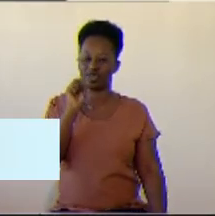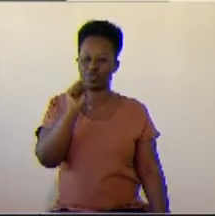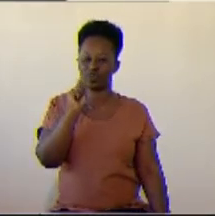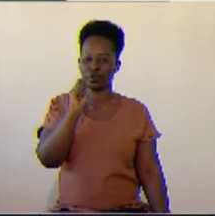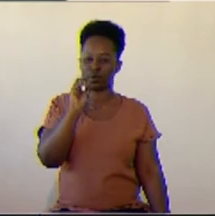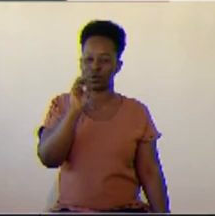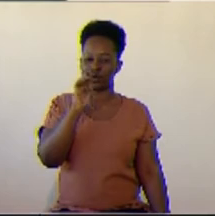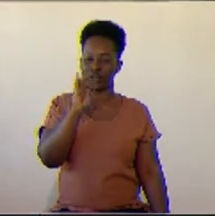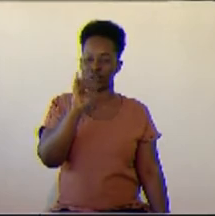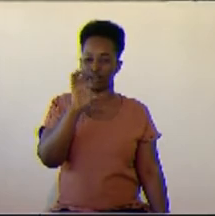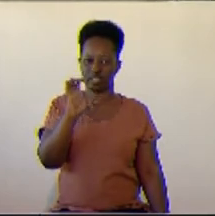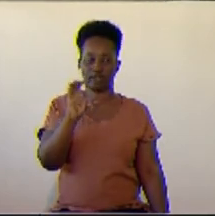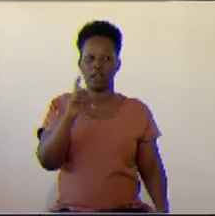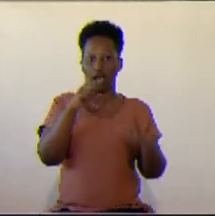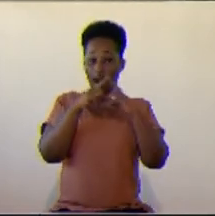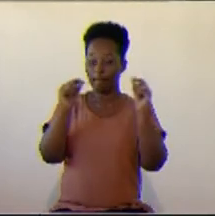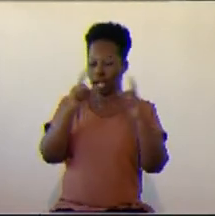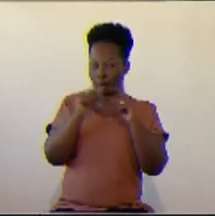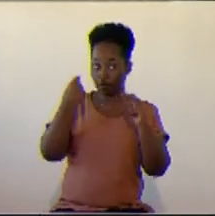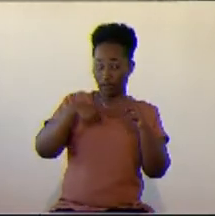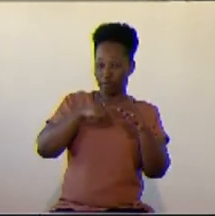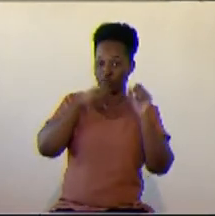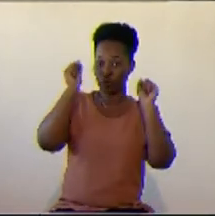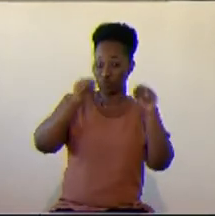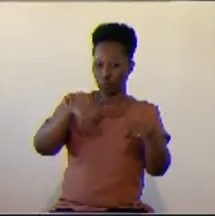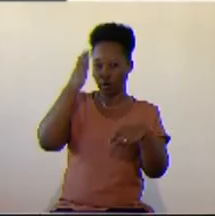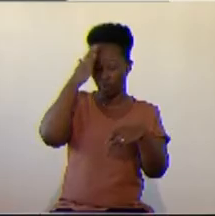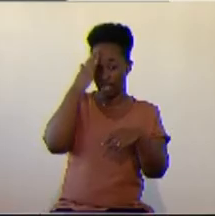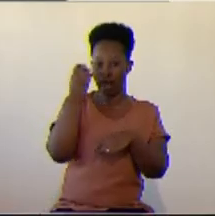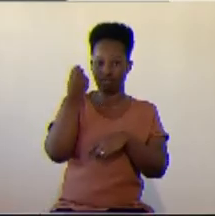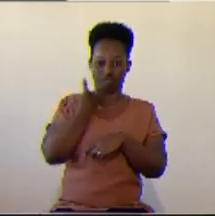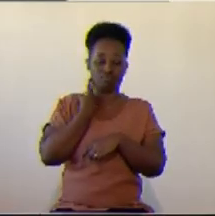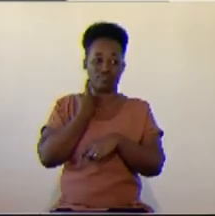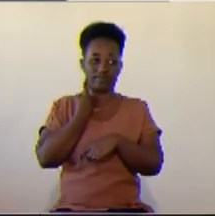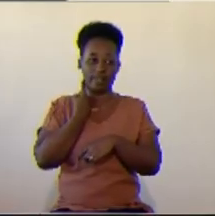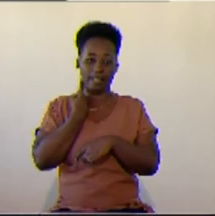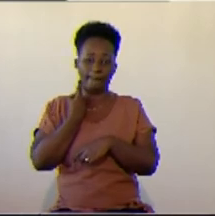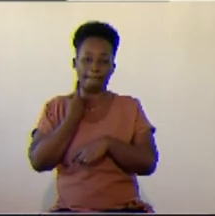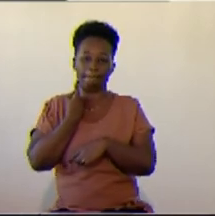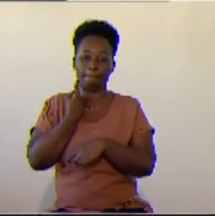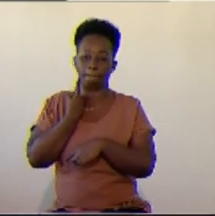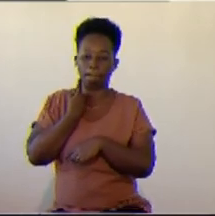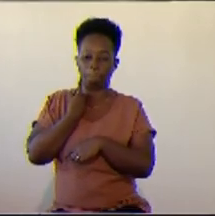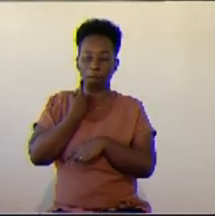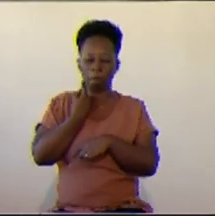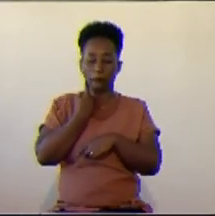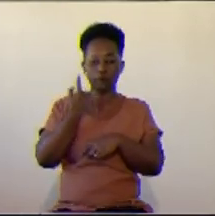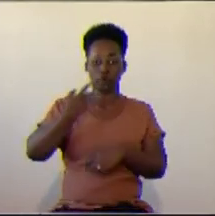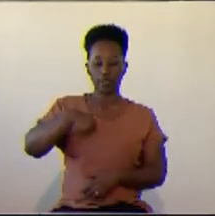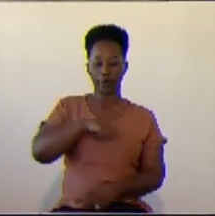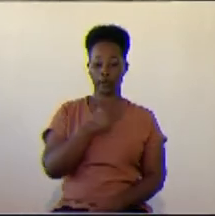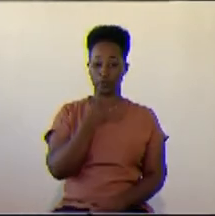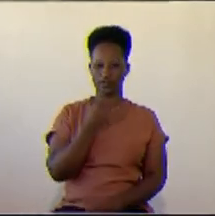of the key words that we said we should be able to understand. Okay? So we said